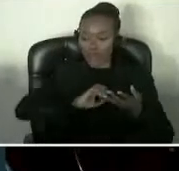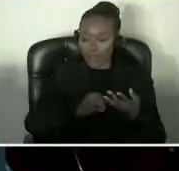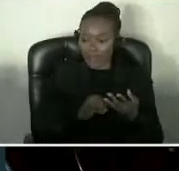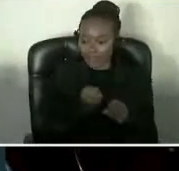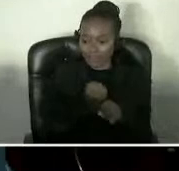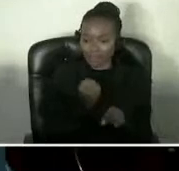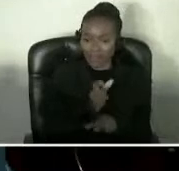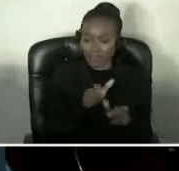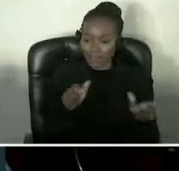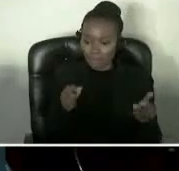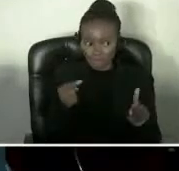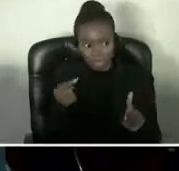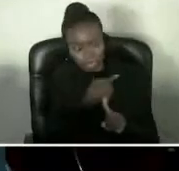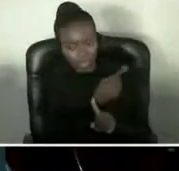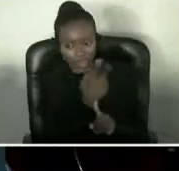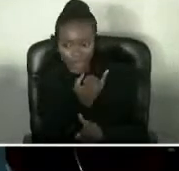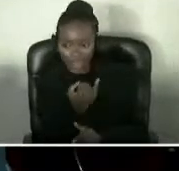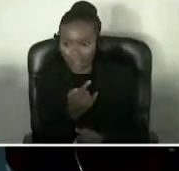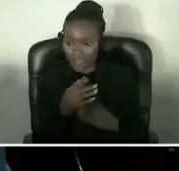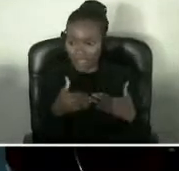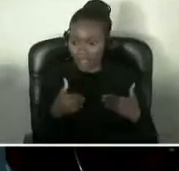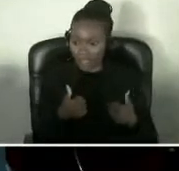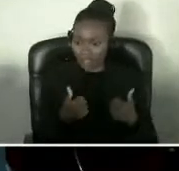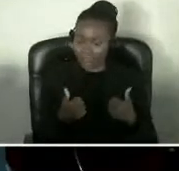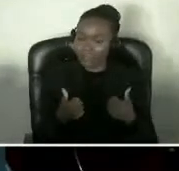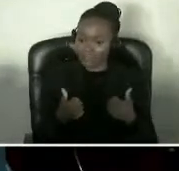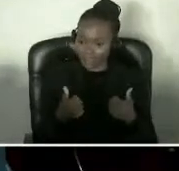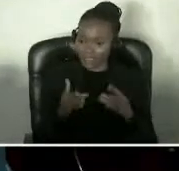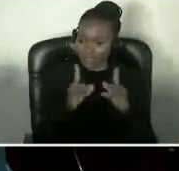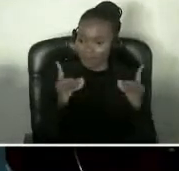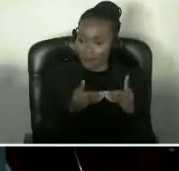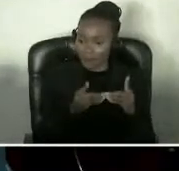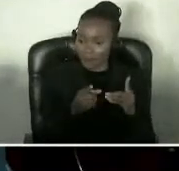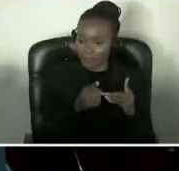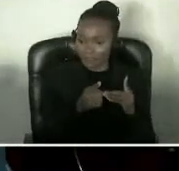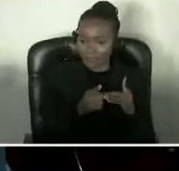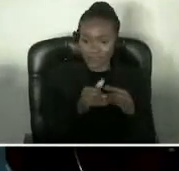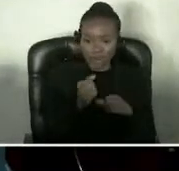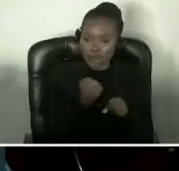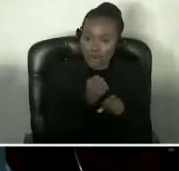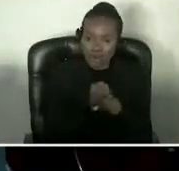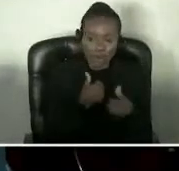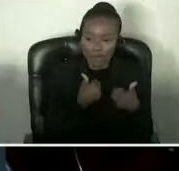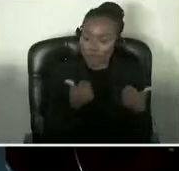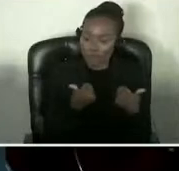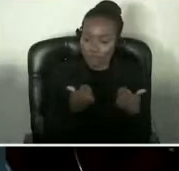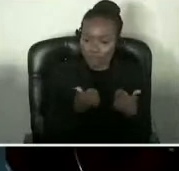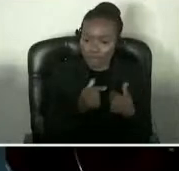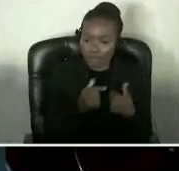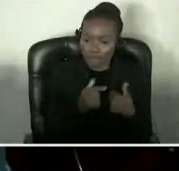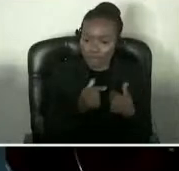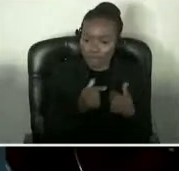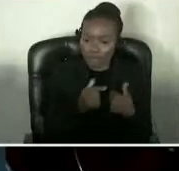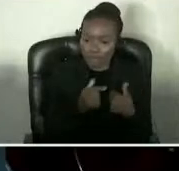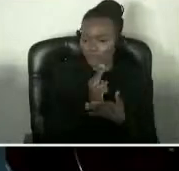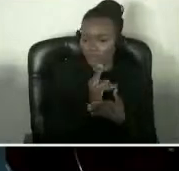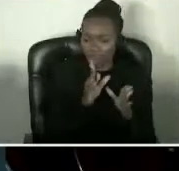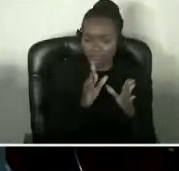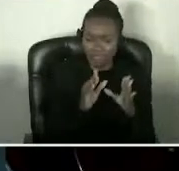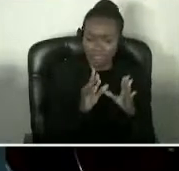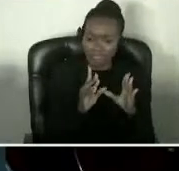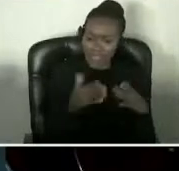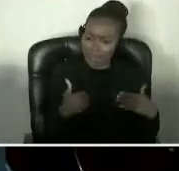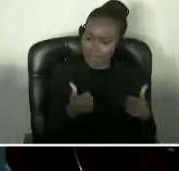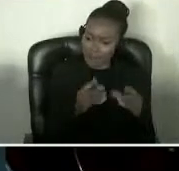we cannot say department of a health is perfect there are challenges we know those challenges and what we need to do as the